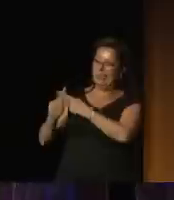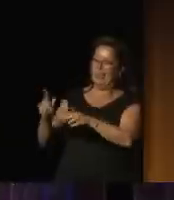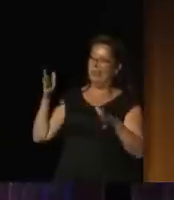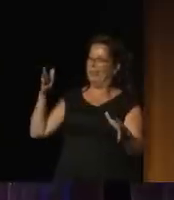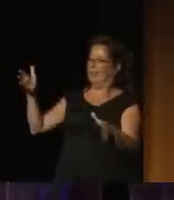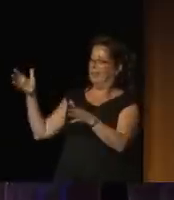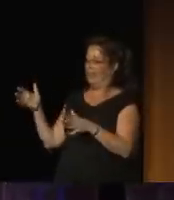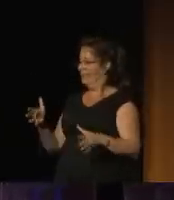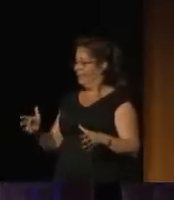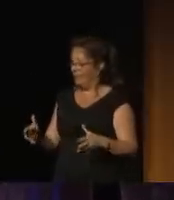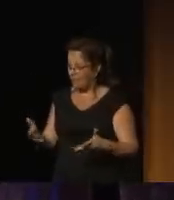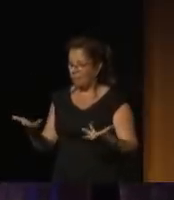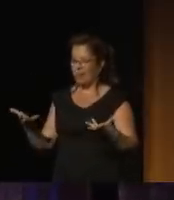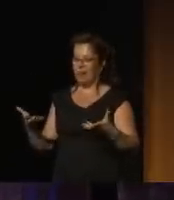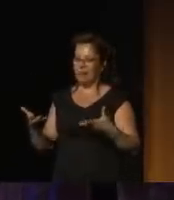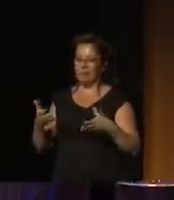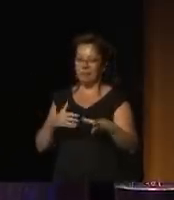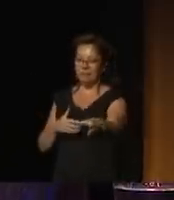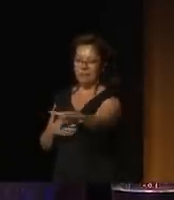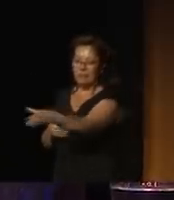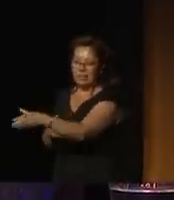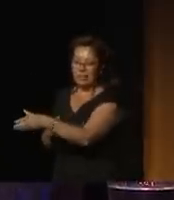could have something too, but